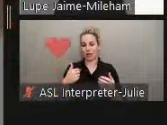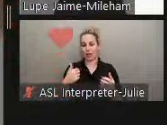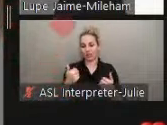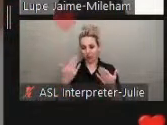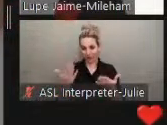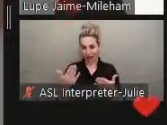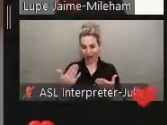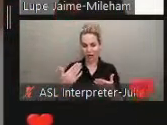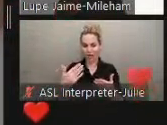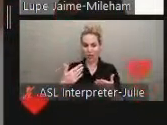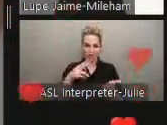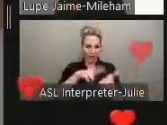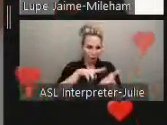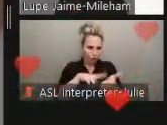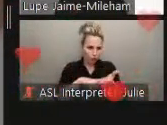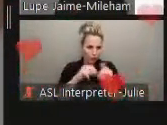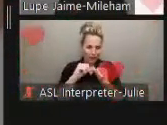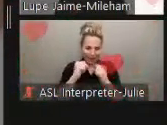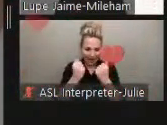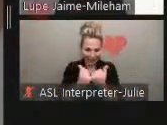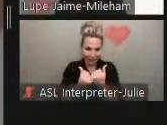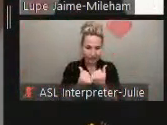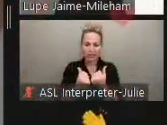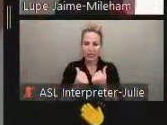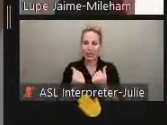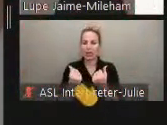a contract with an agency, we're